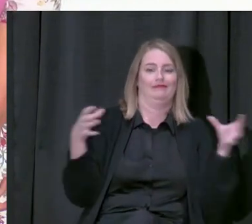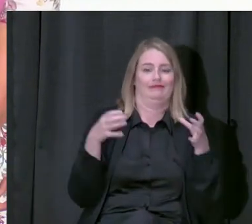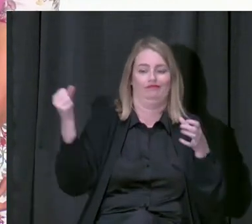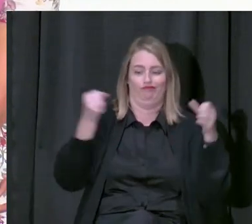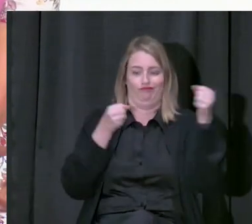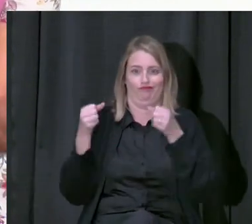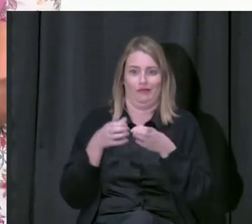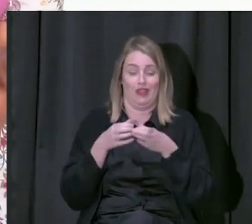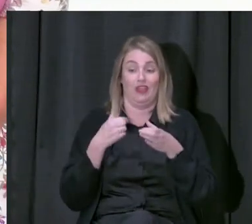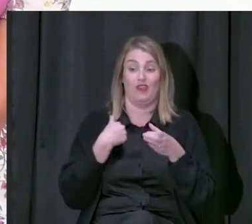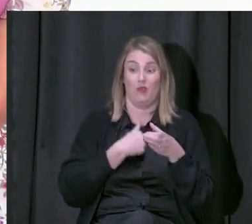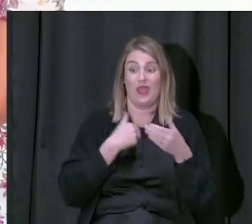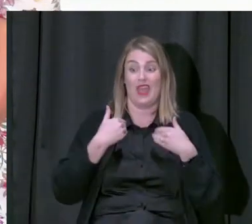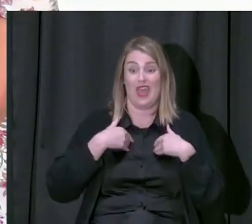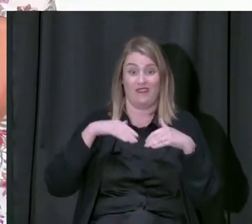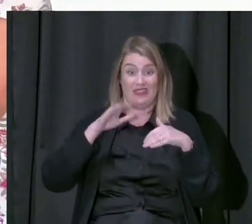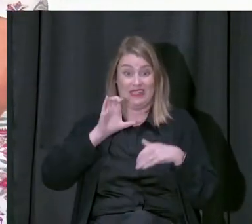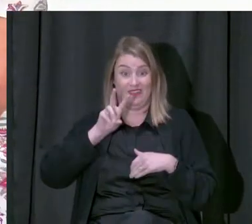CVS's accessibility policy